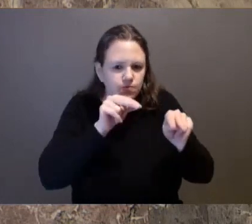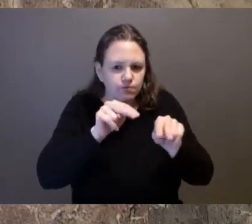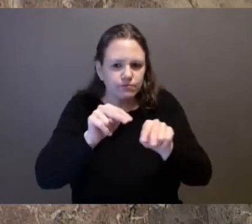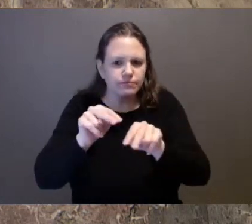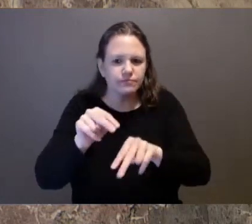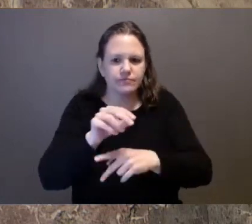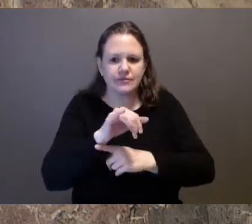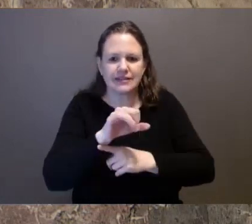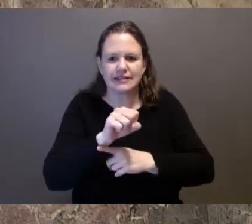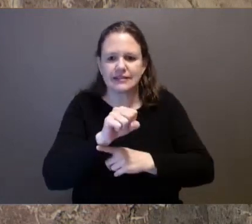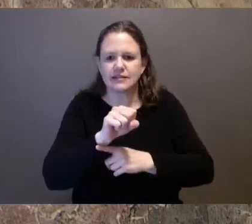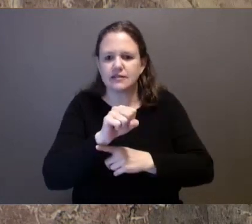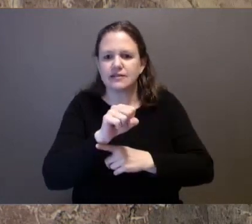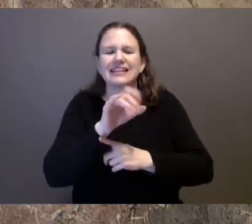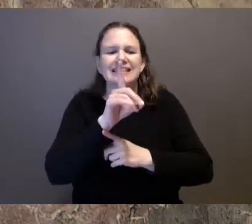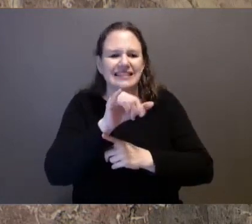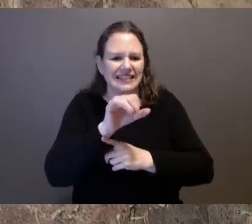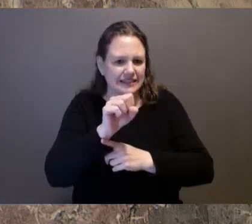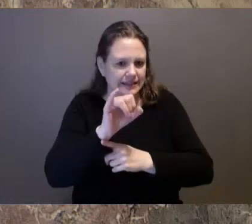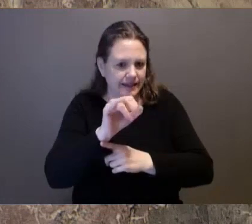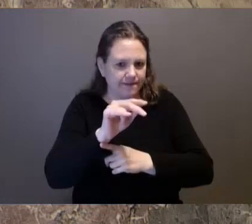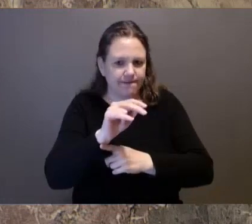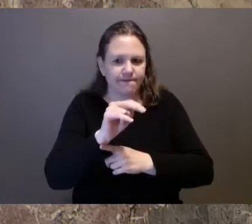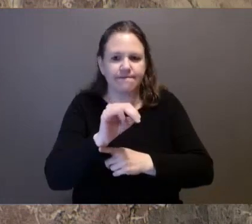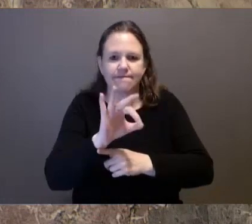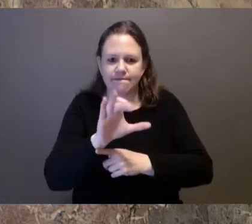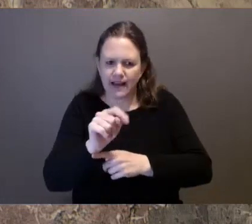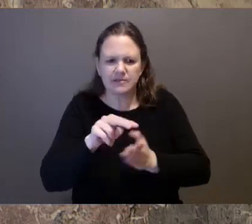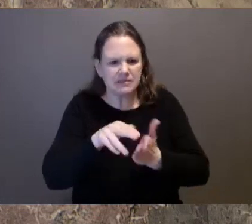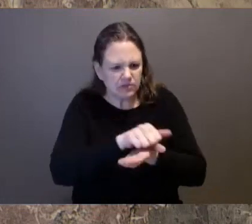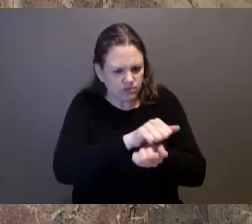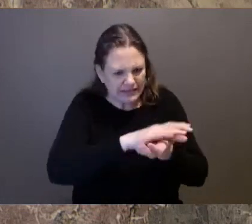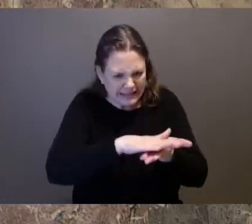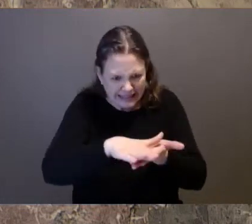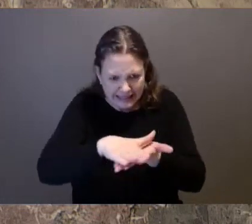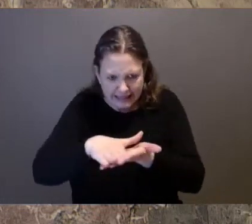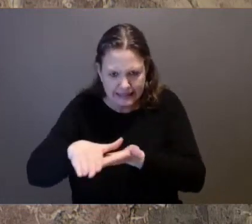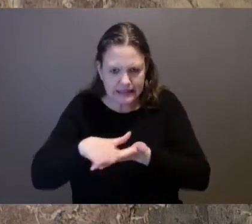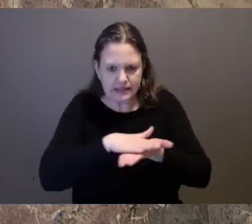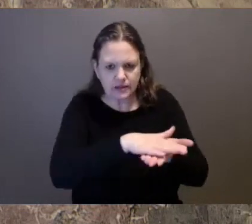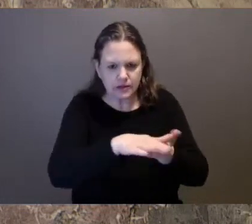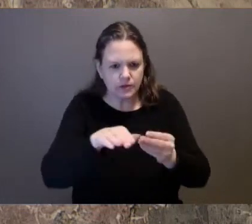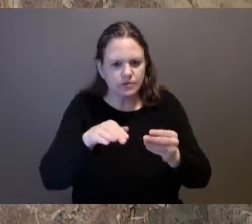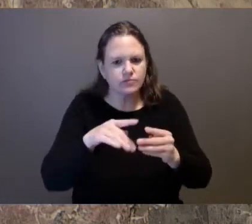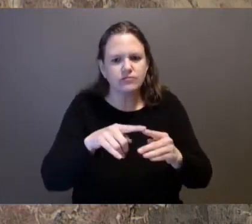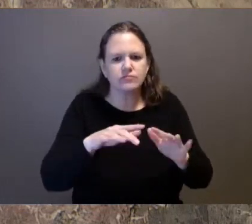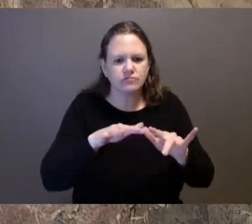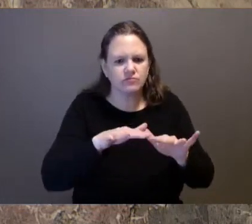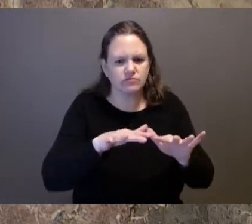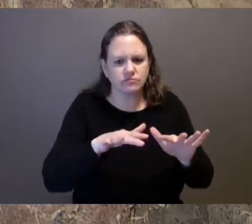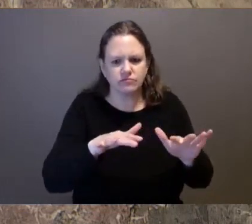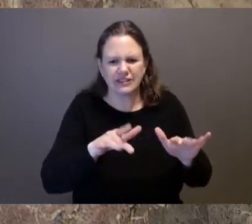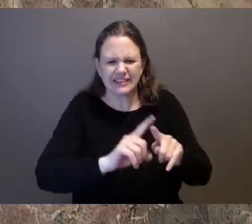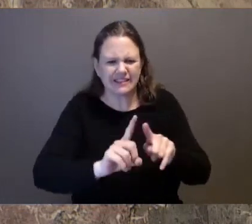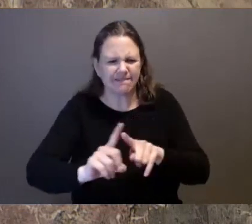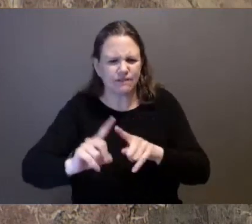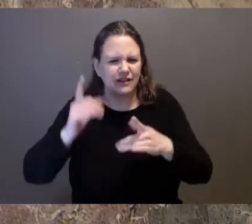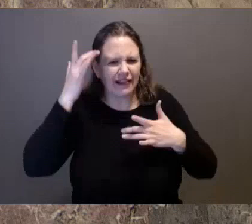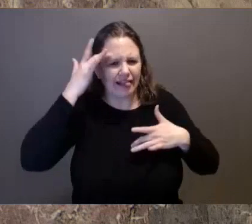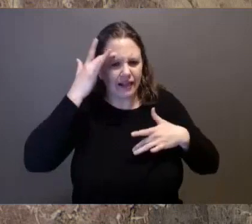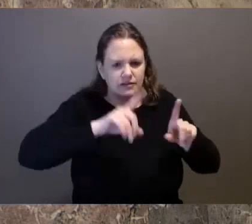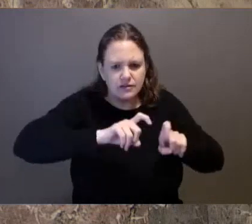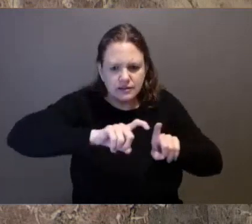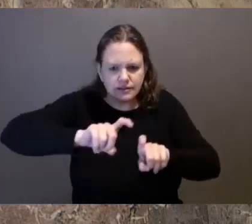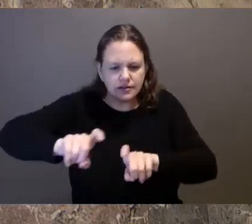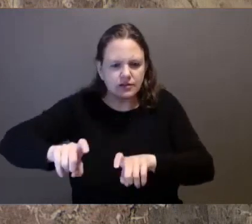show effective disinfection against a variety of pathogens that may be present. When inspections or testing